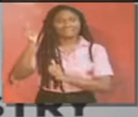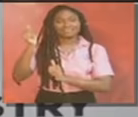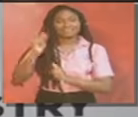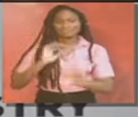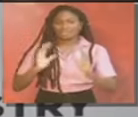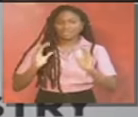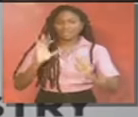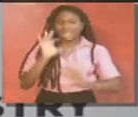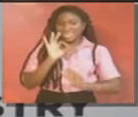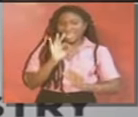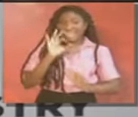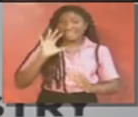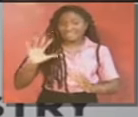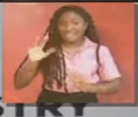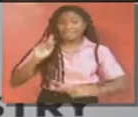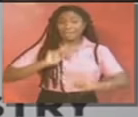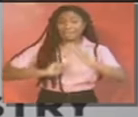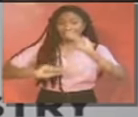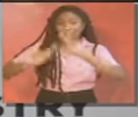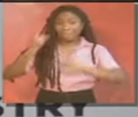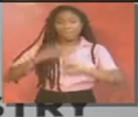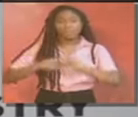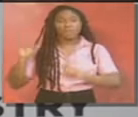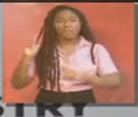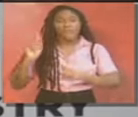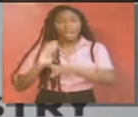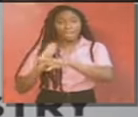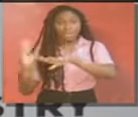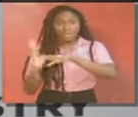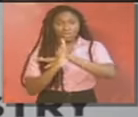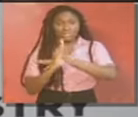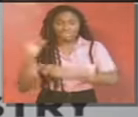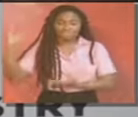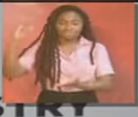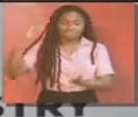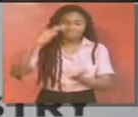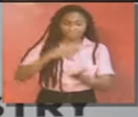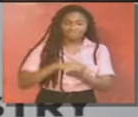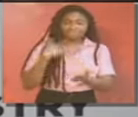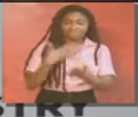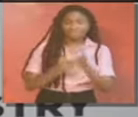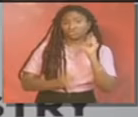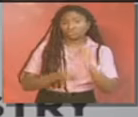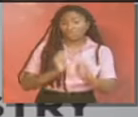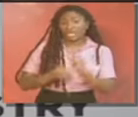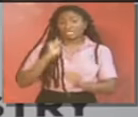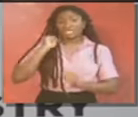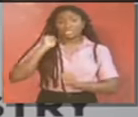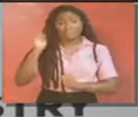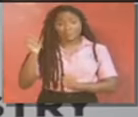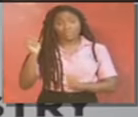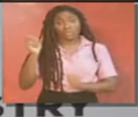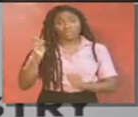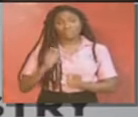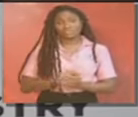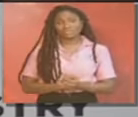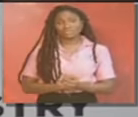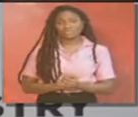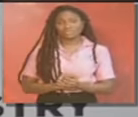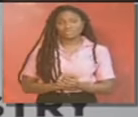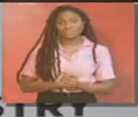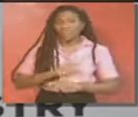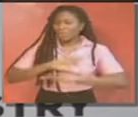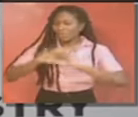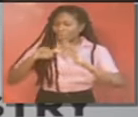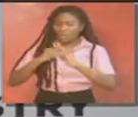approximately 95 persons from Barbados to Trinidad and Tobago. And we would like to say that all persons were received in a very